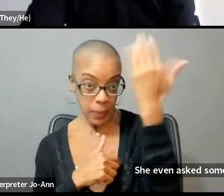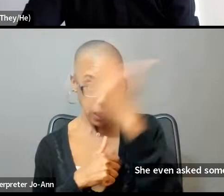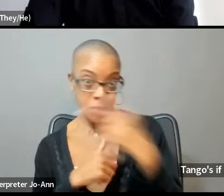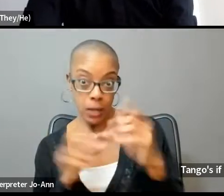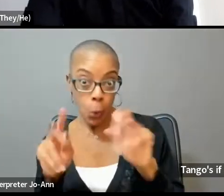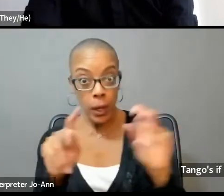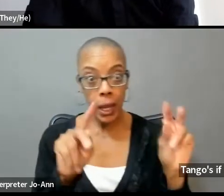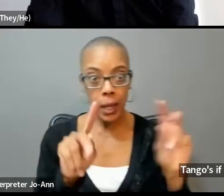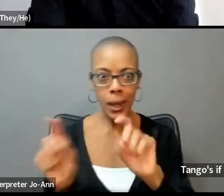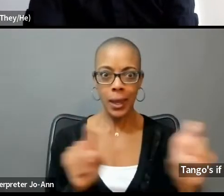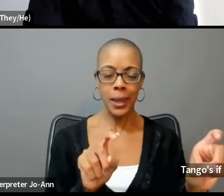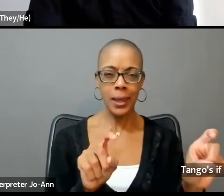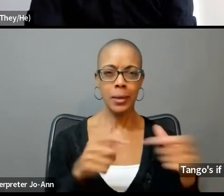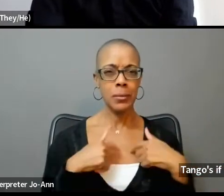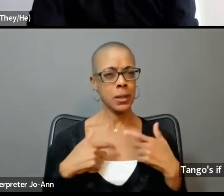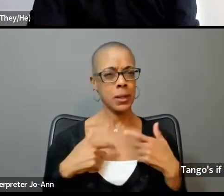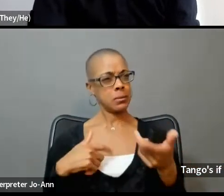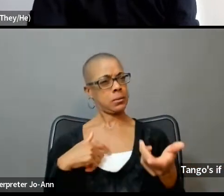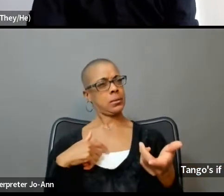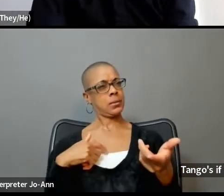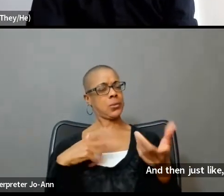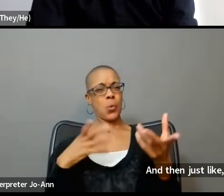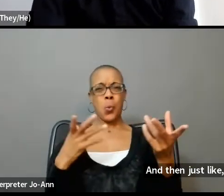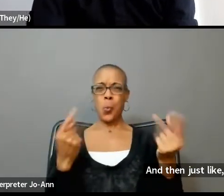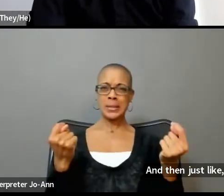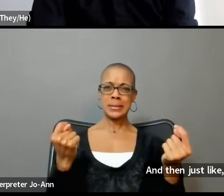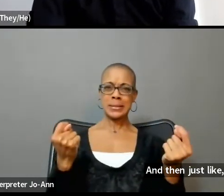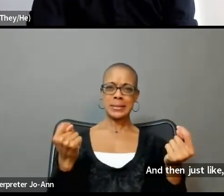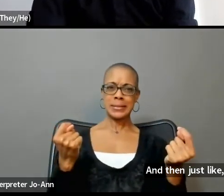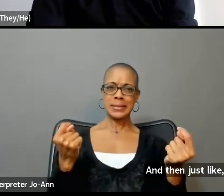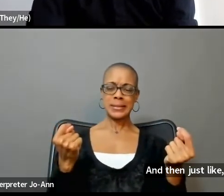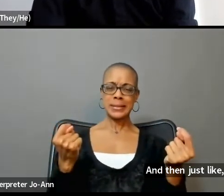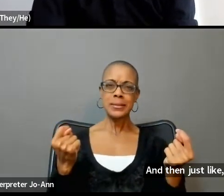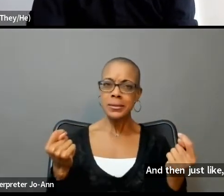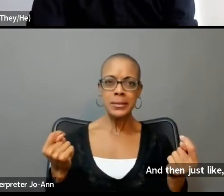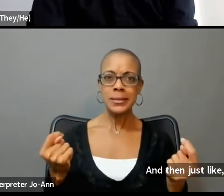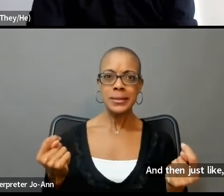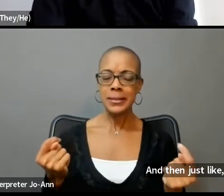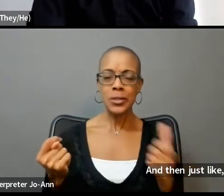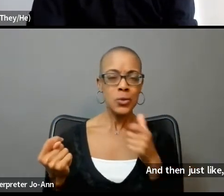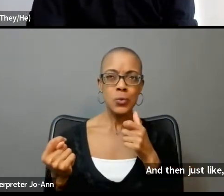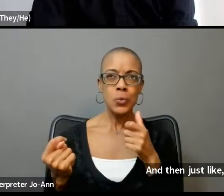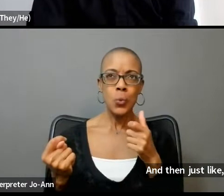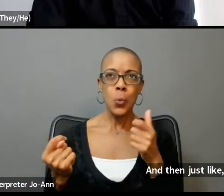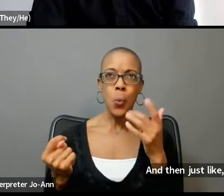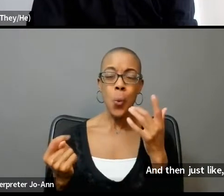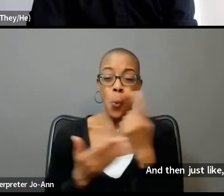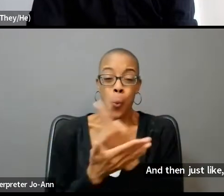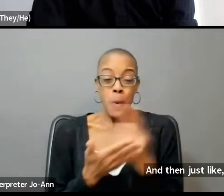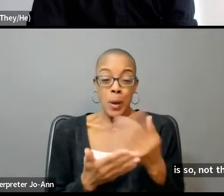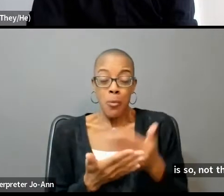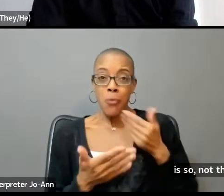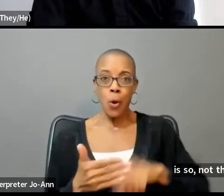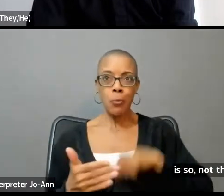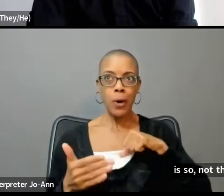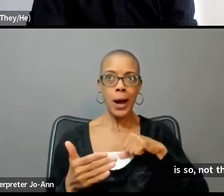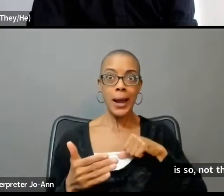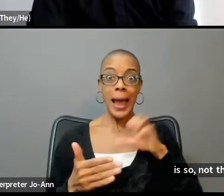like, what are y'all talking about? This is so not what you need to be doing the week of Pride or